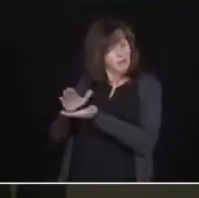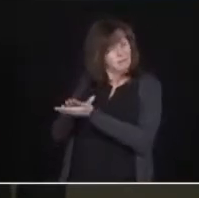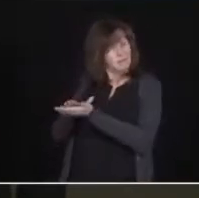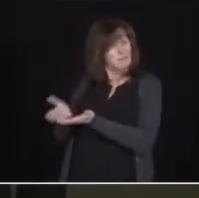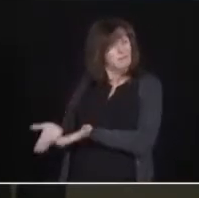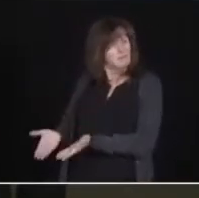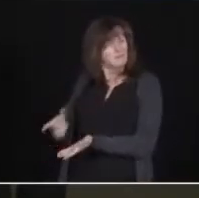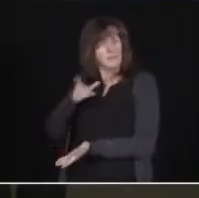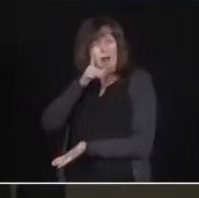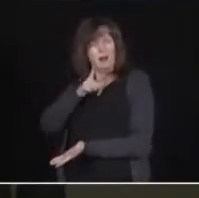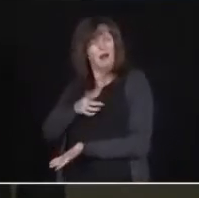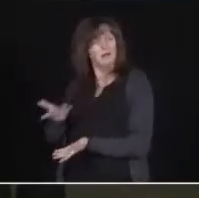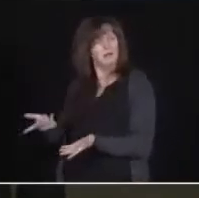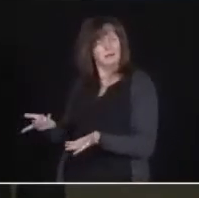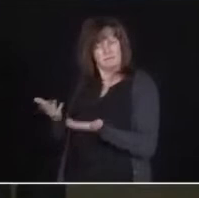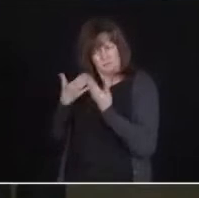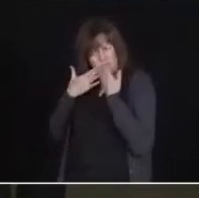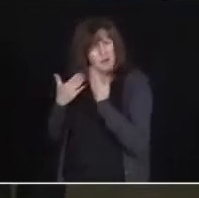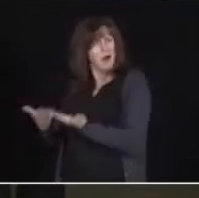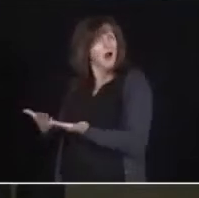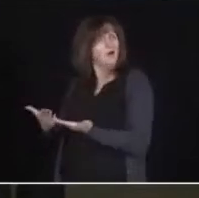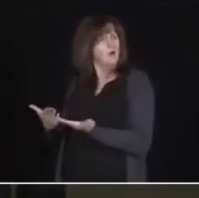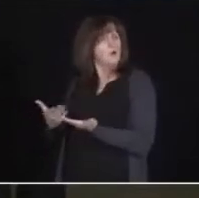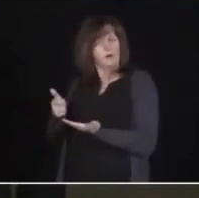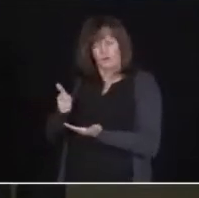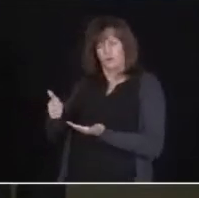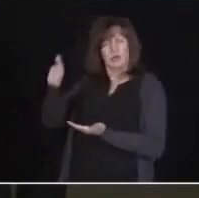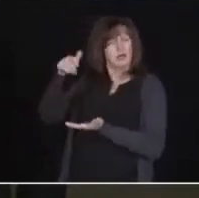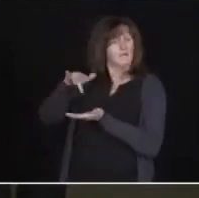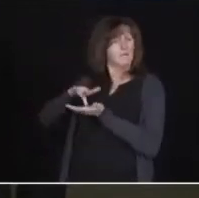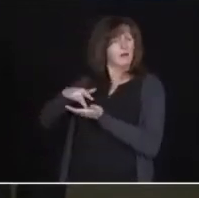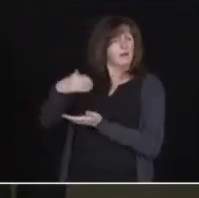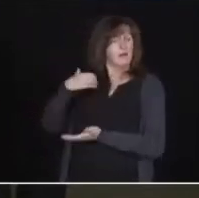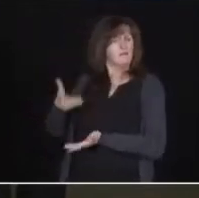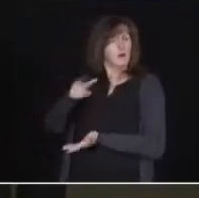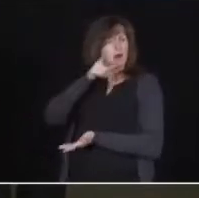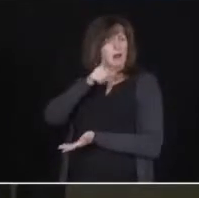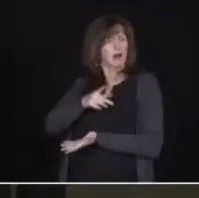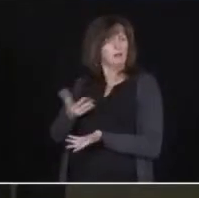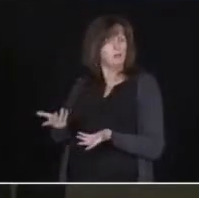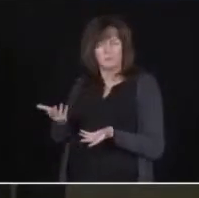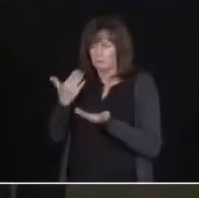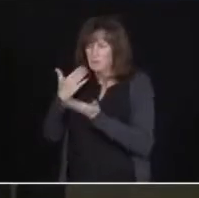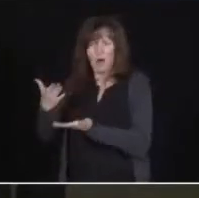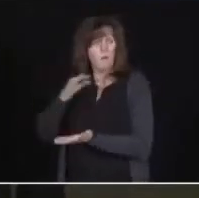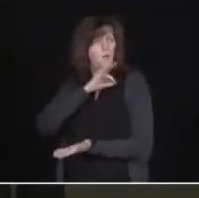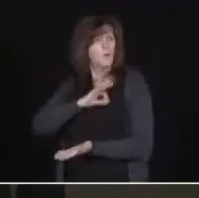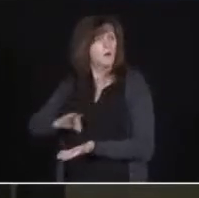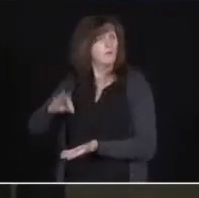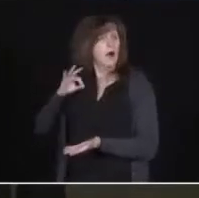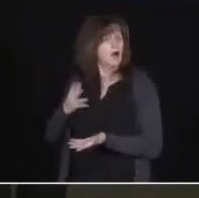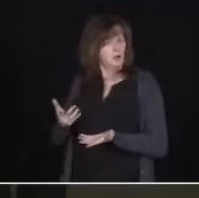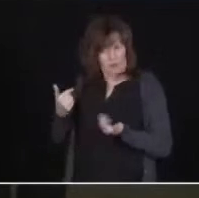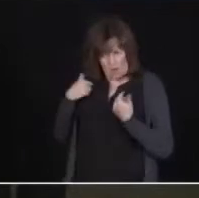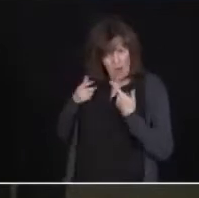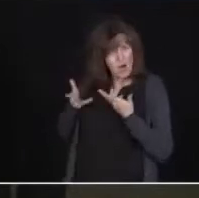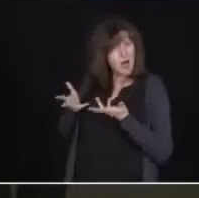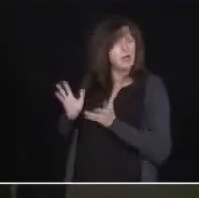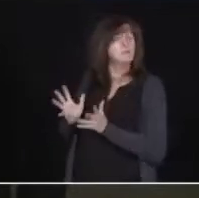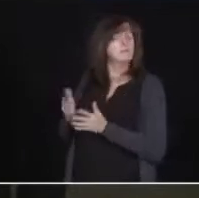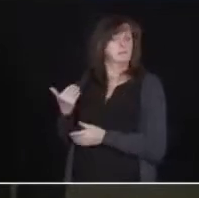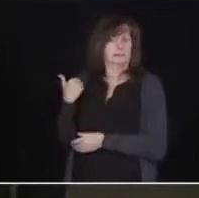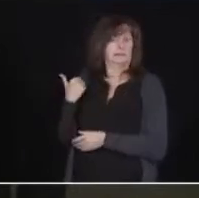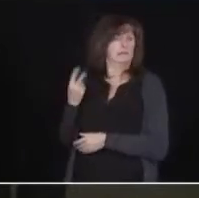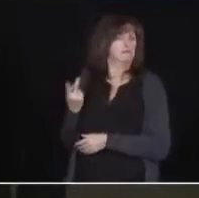thank the chief medical officer out there. I want to thank the mayor, which had a great conversation the other day with him, for